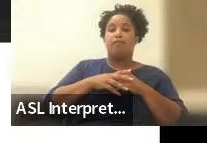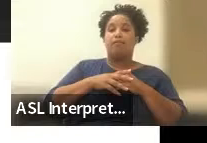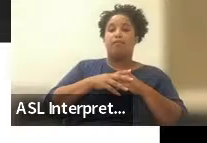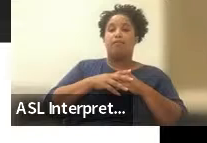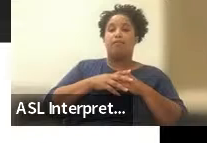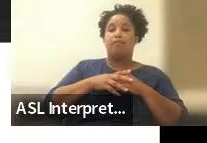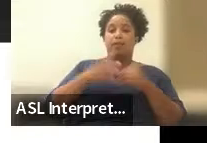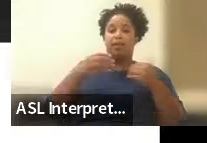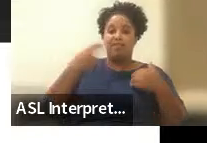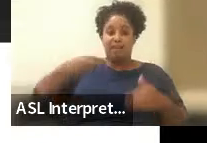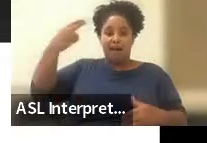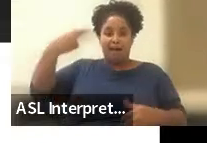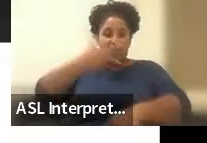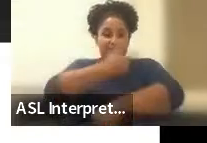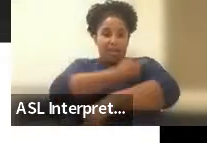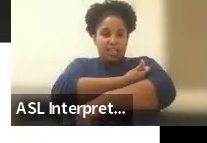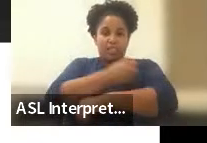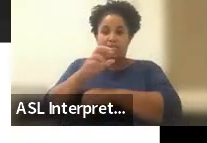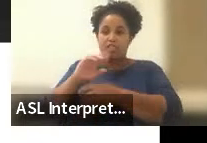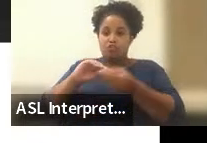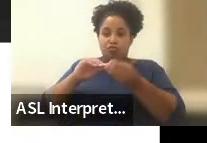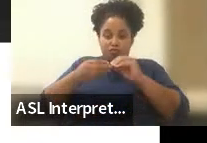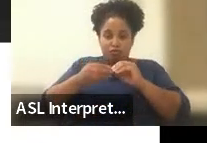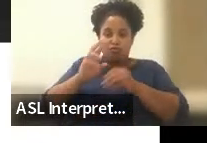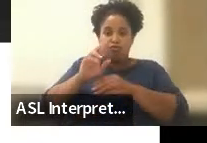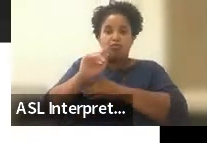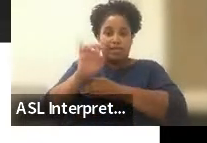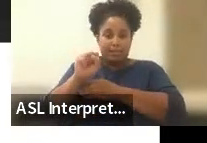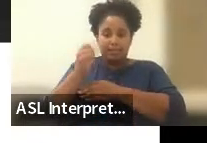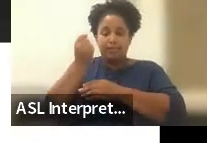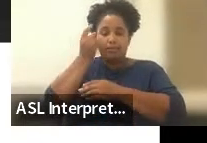we have high vaccination rates, that